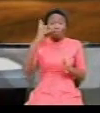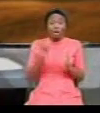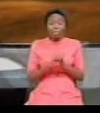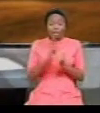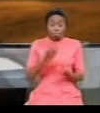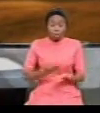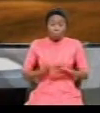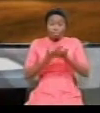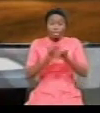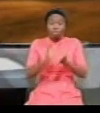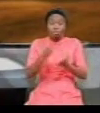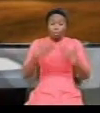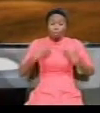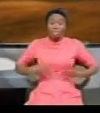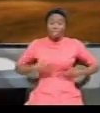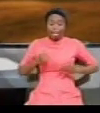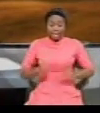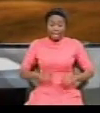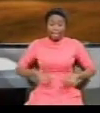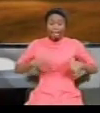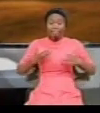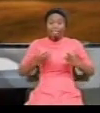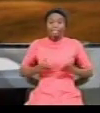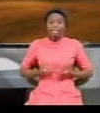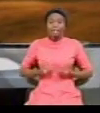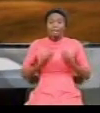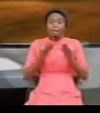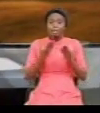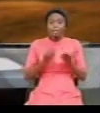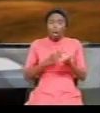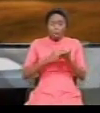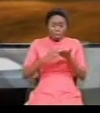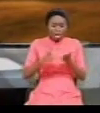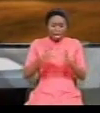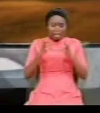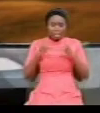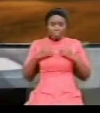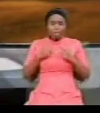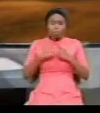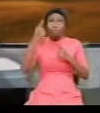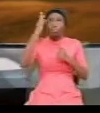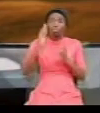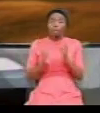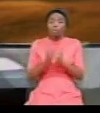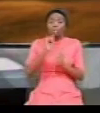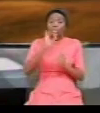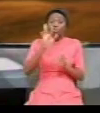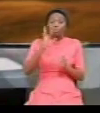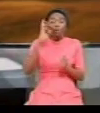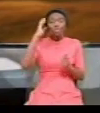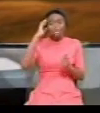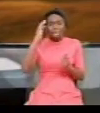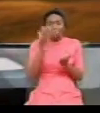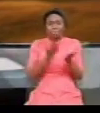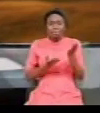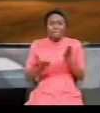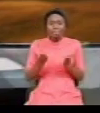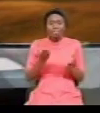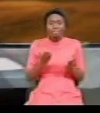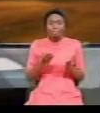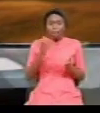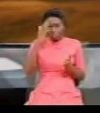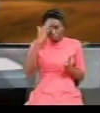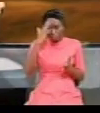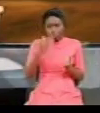that ye present your bodies a living sacrifice, holy, acceptable unto God, which is your reasonable service. You know,